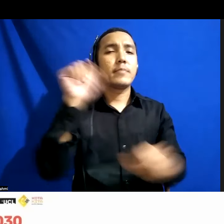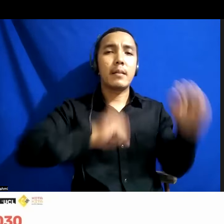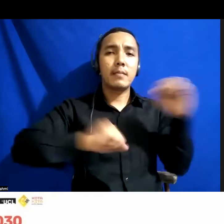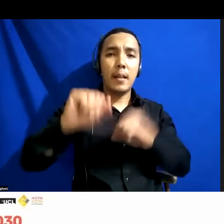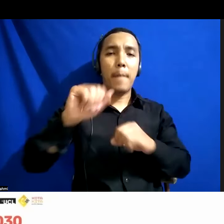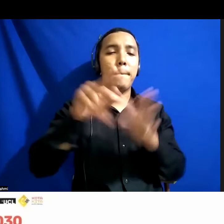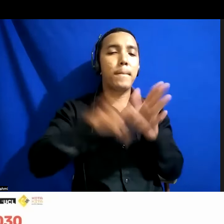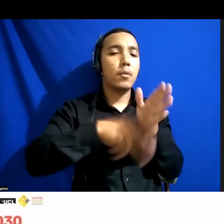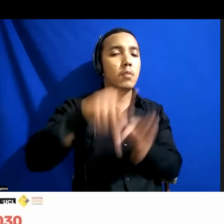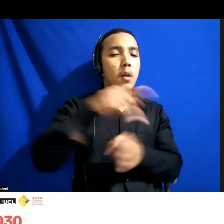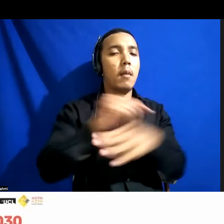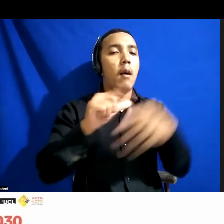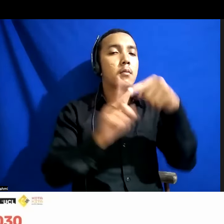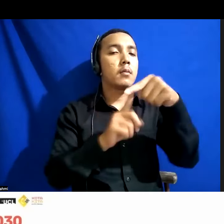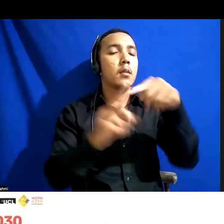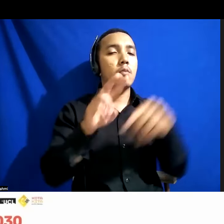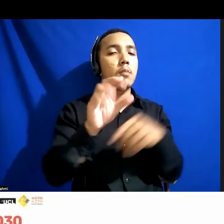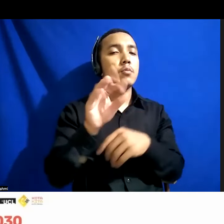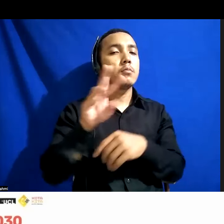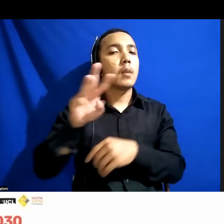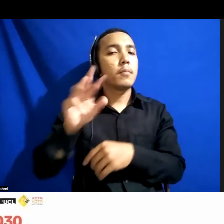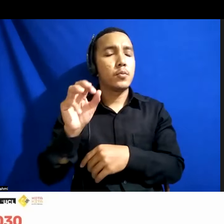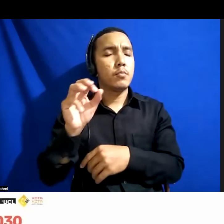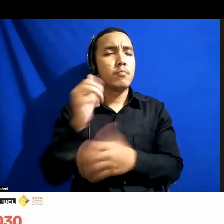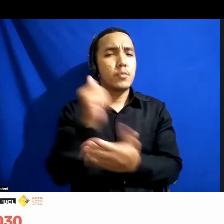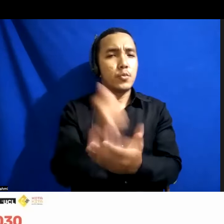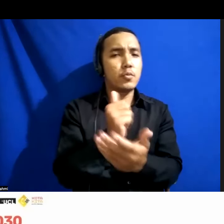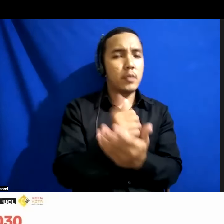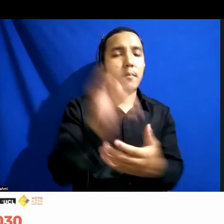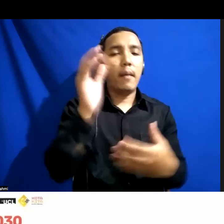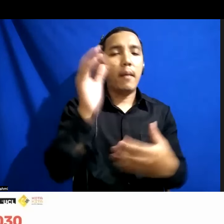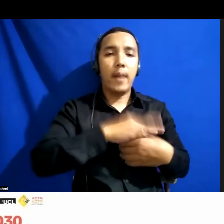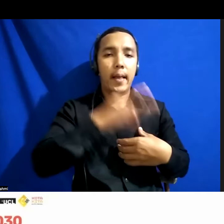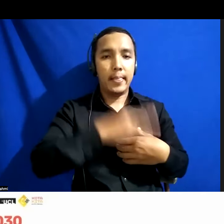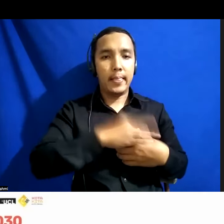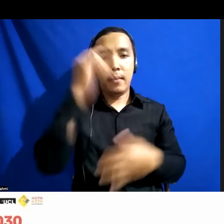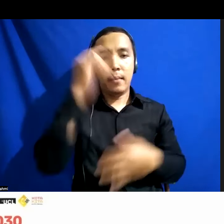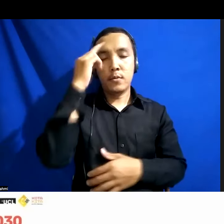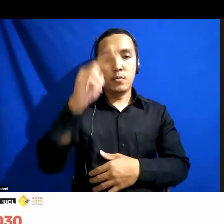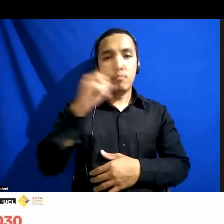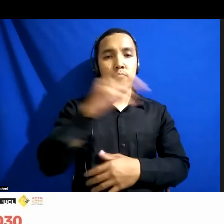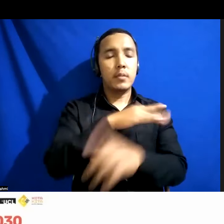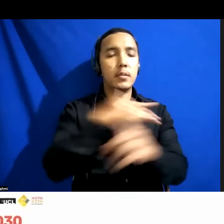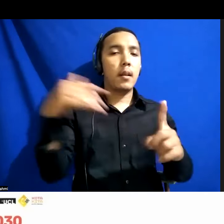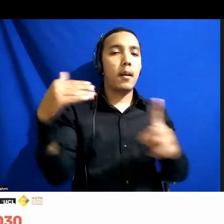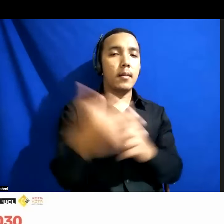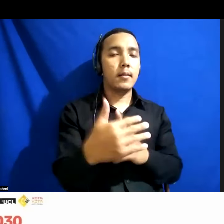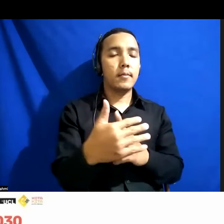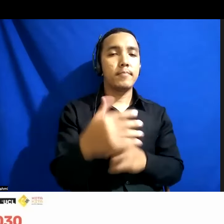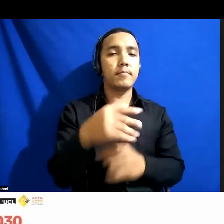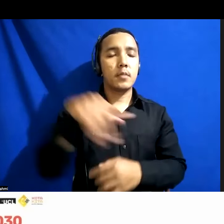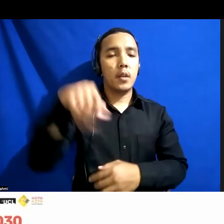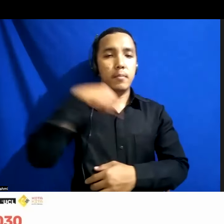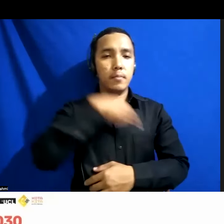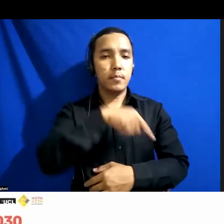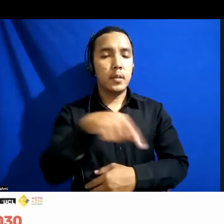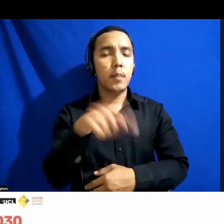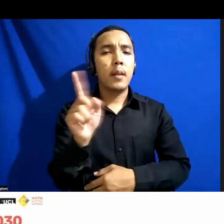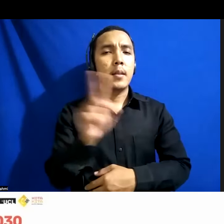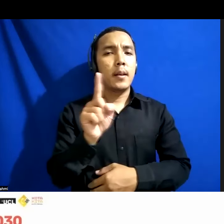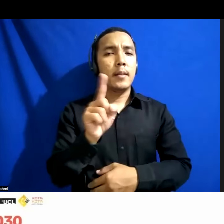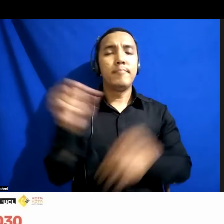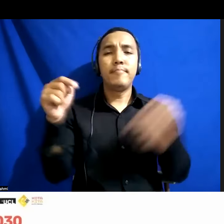program. And surely this activity is most beneficial to the citizens in our sub-district.